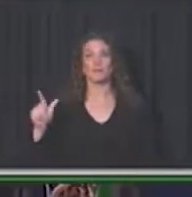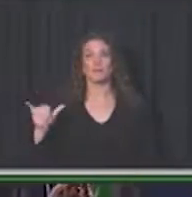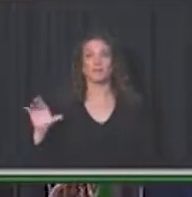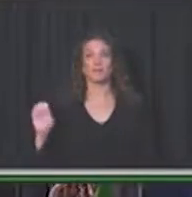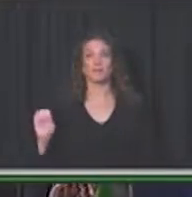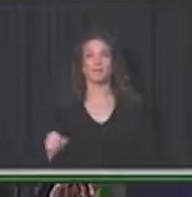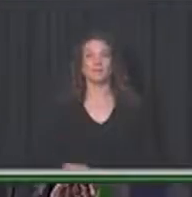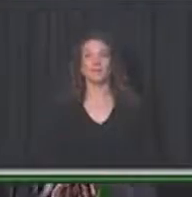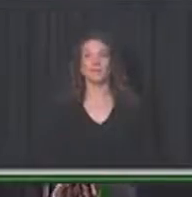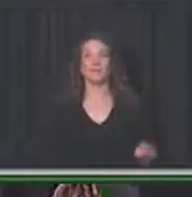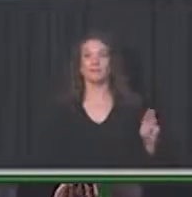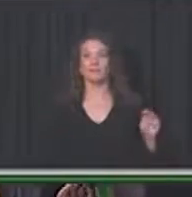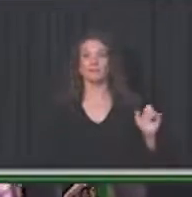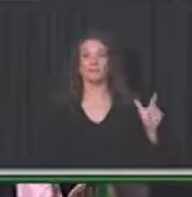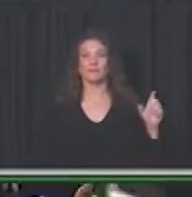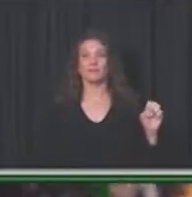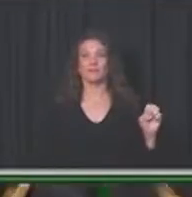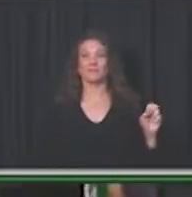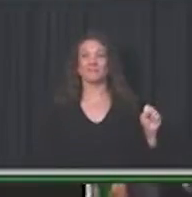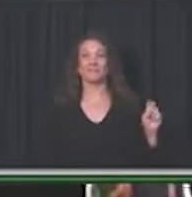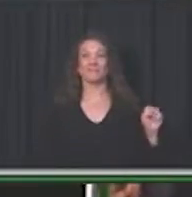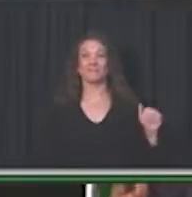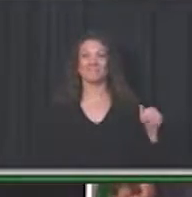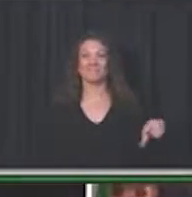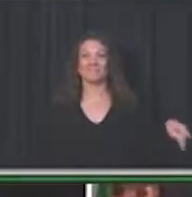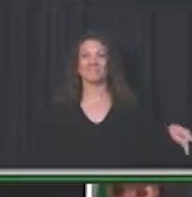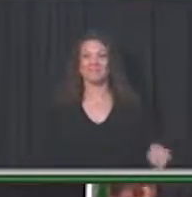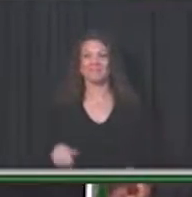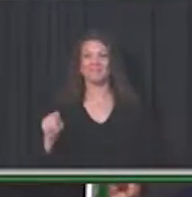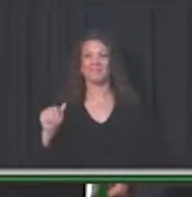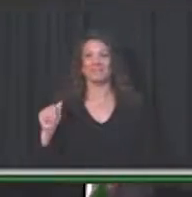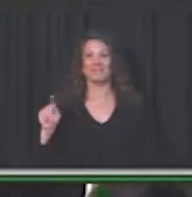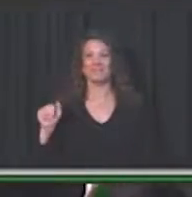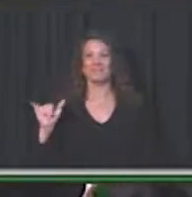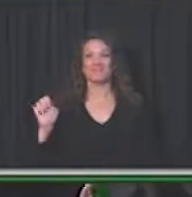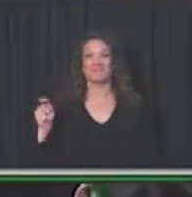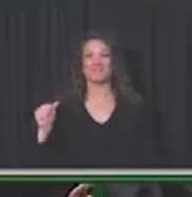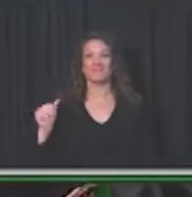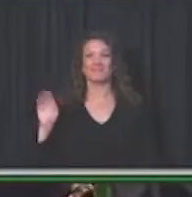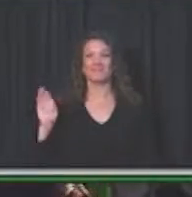Michelle Schnepp. Tatiana Bratton.